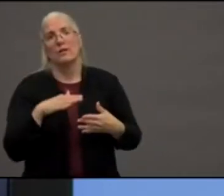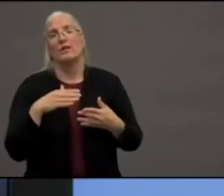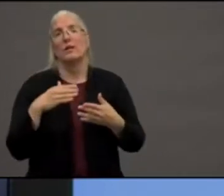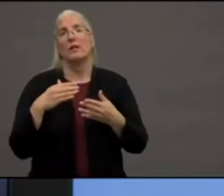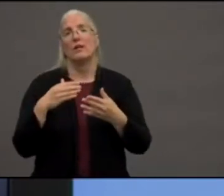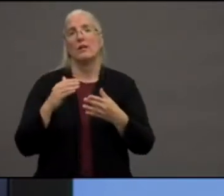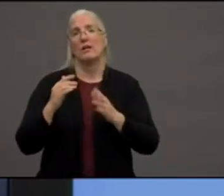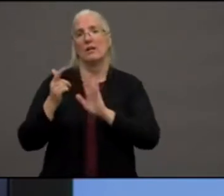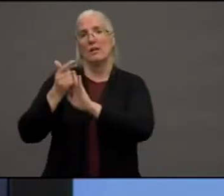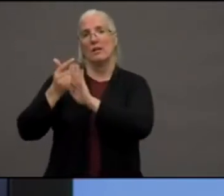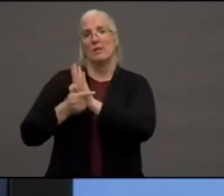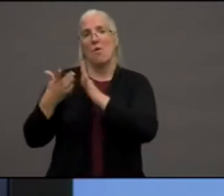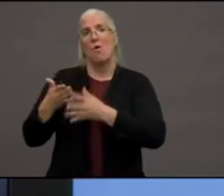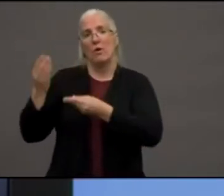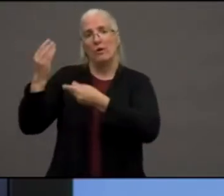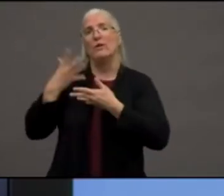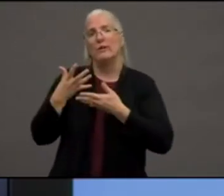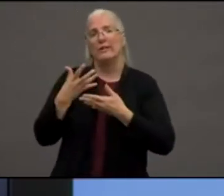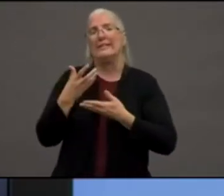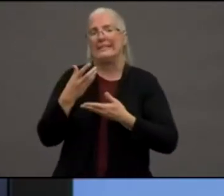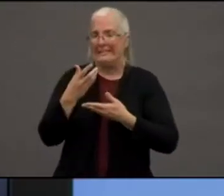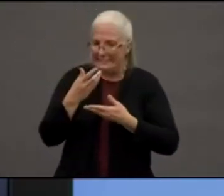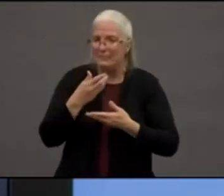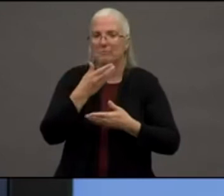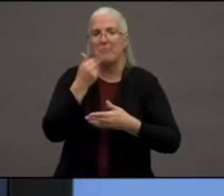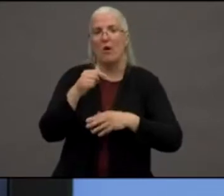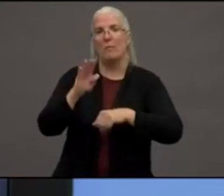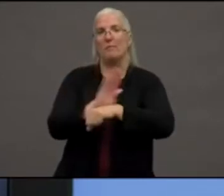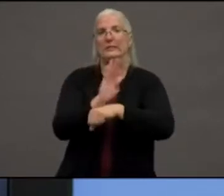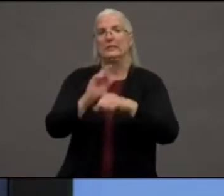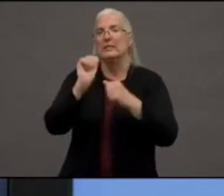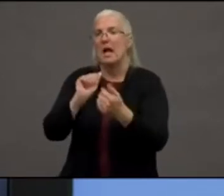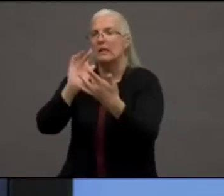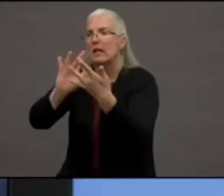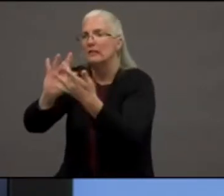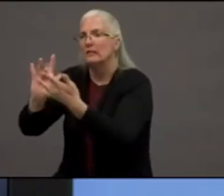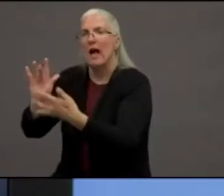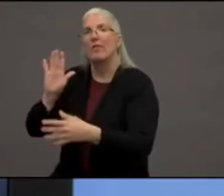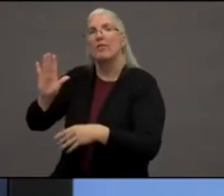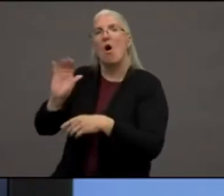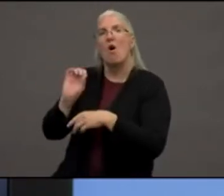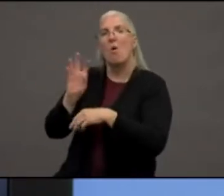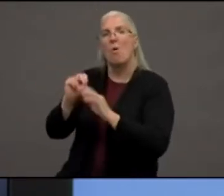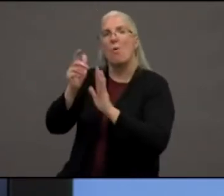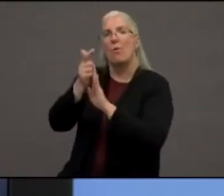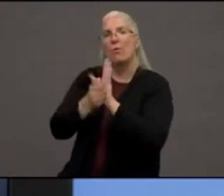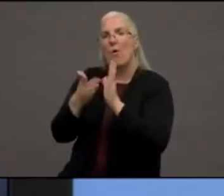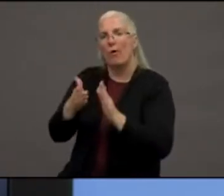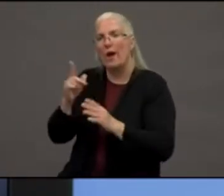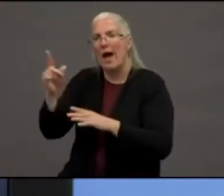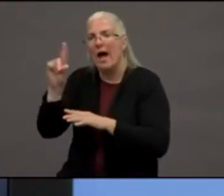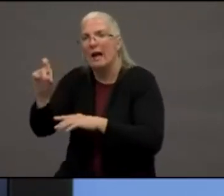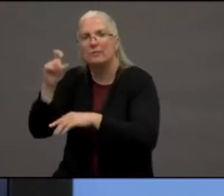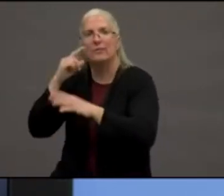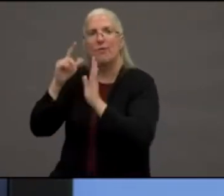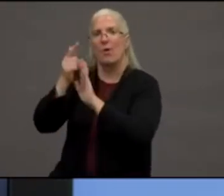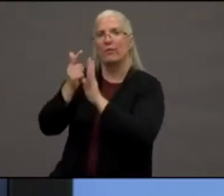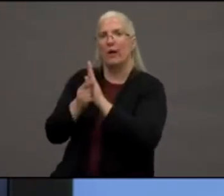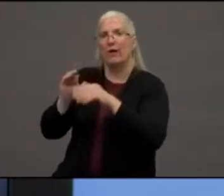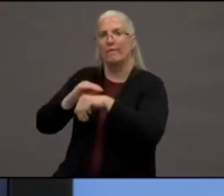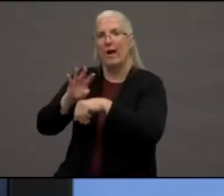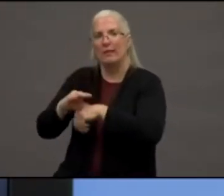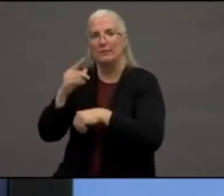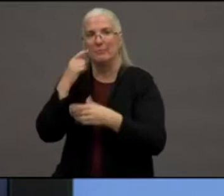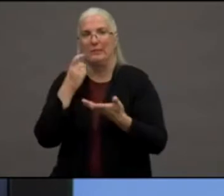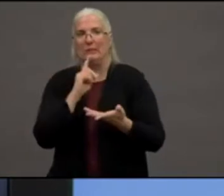of action legally a business would be allowed to take at this time, especially when it comes to refusing service and those rights, because I know we all see those